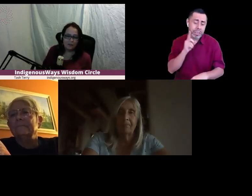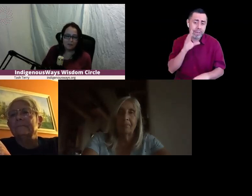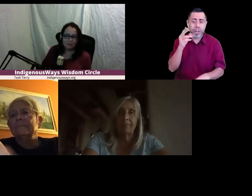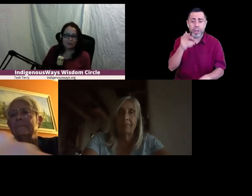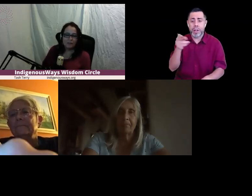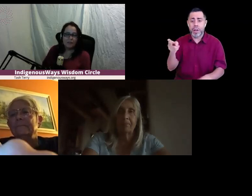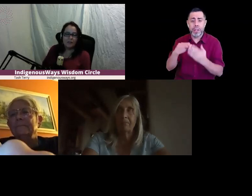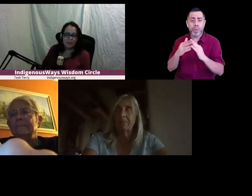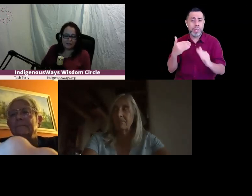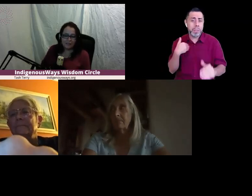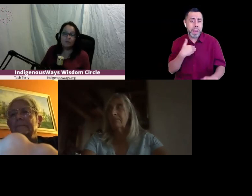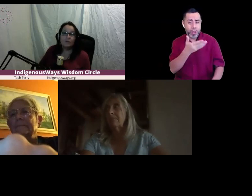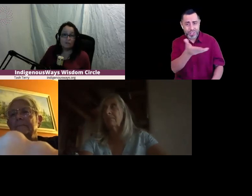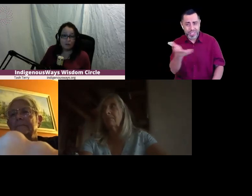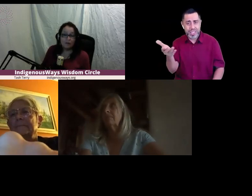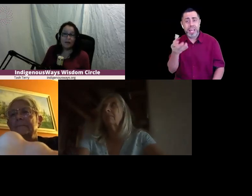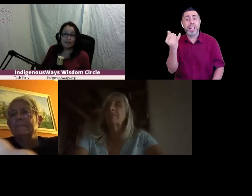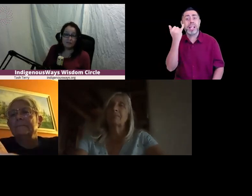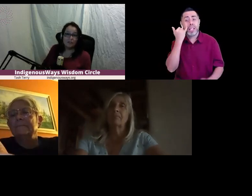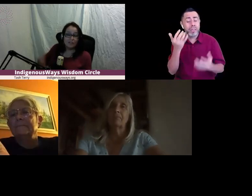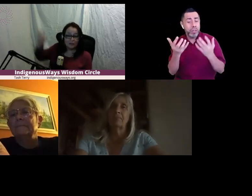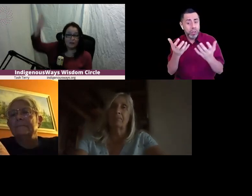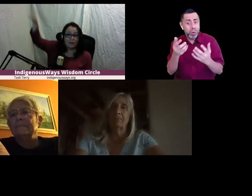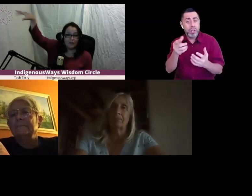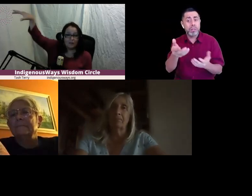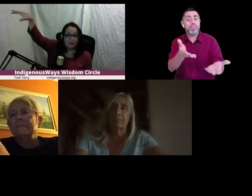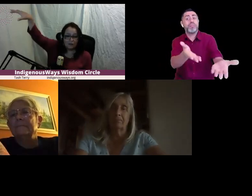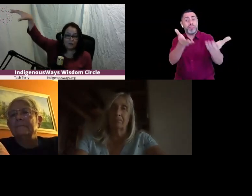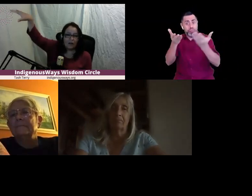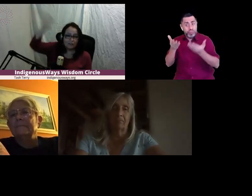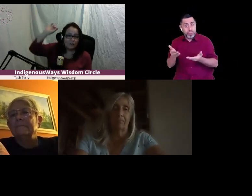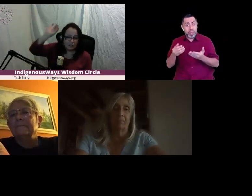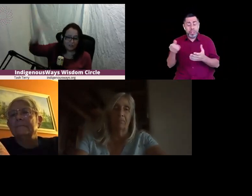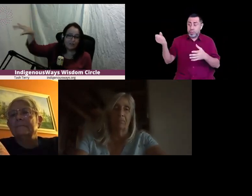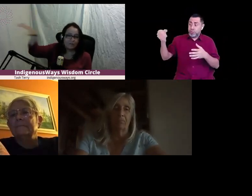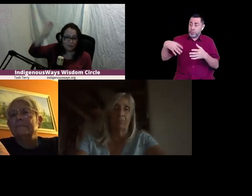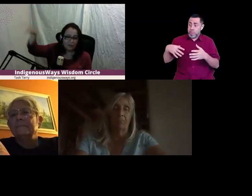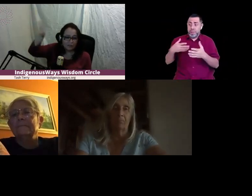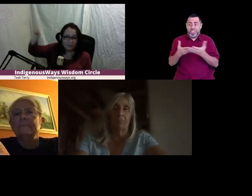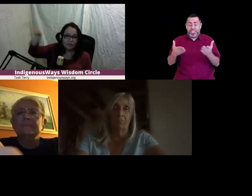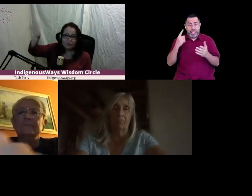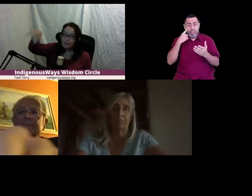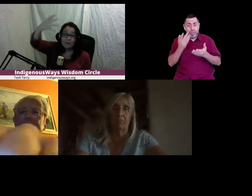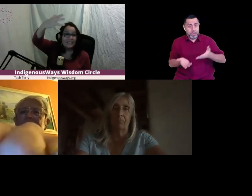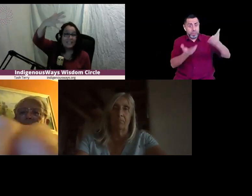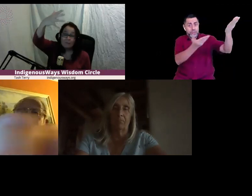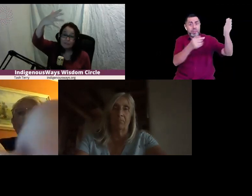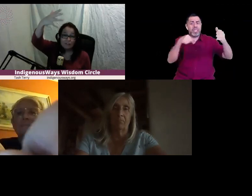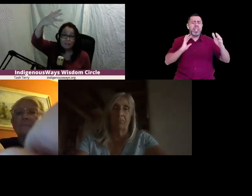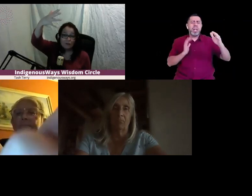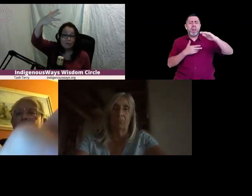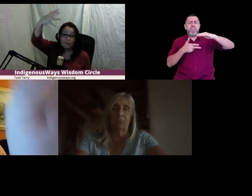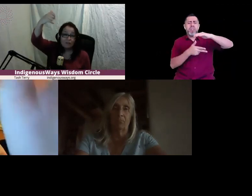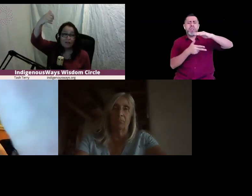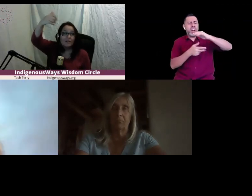community members. And if you want to drop off items here in the garage, there is stuff starting to be dropped off. We've had neighbors